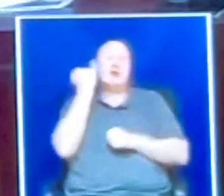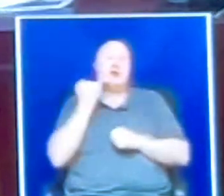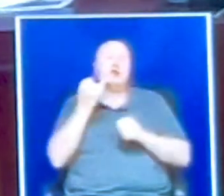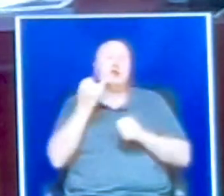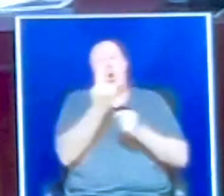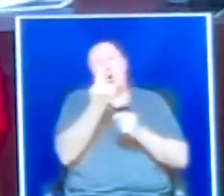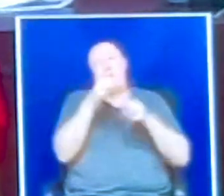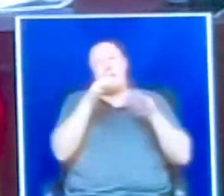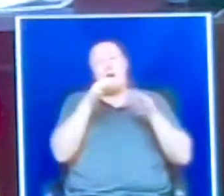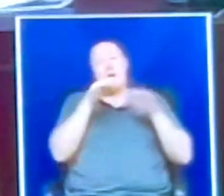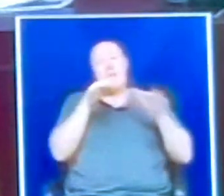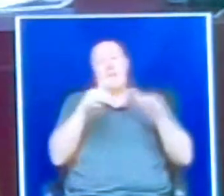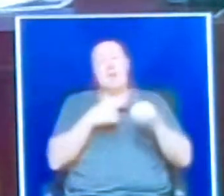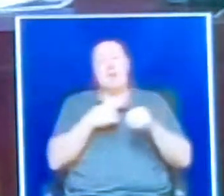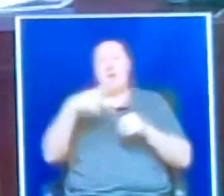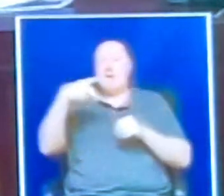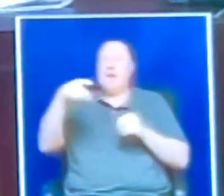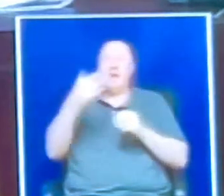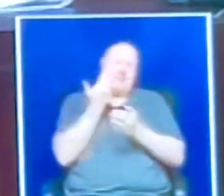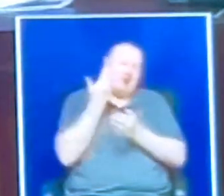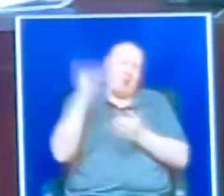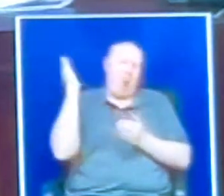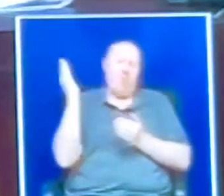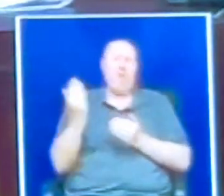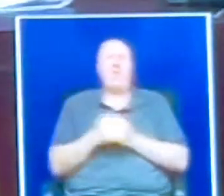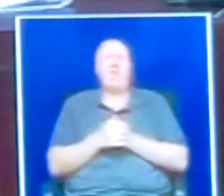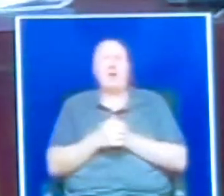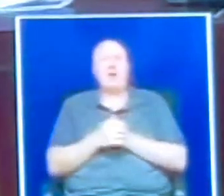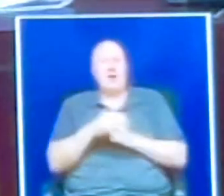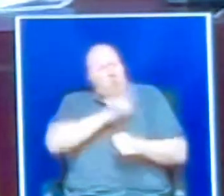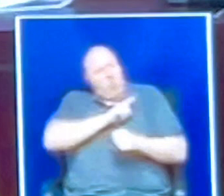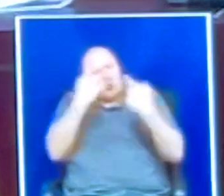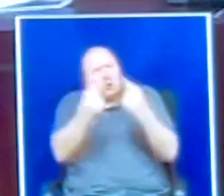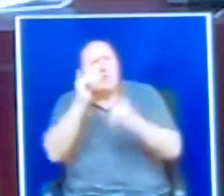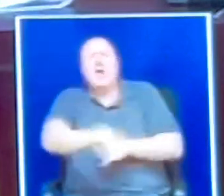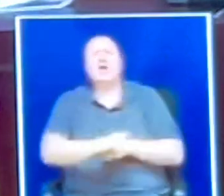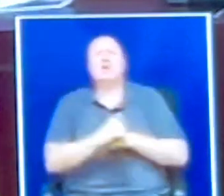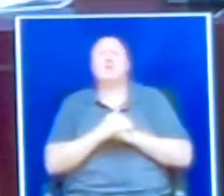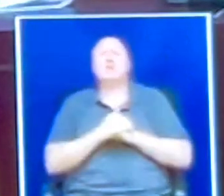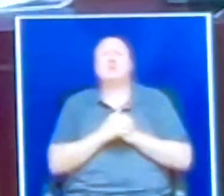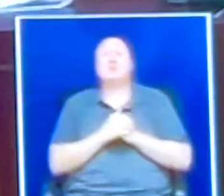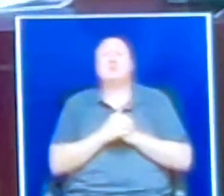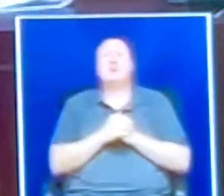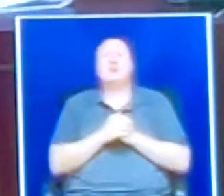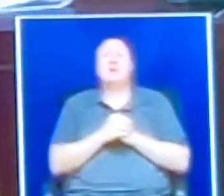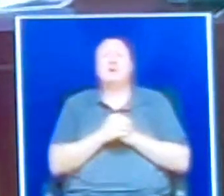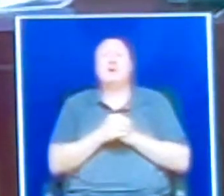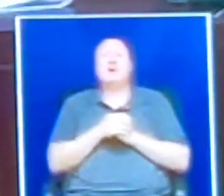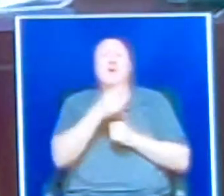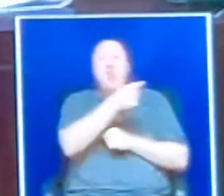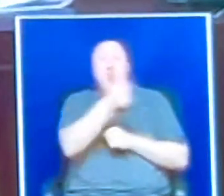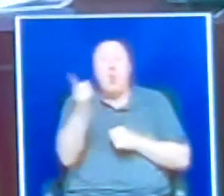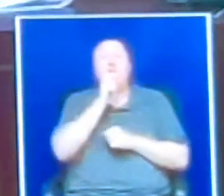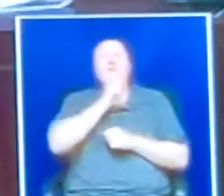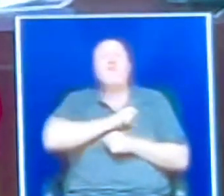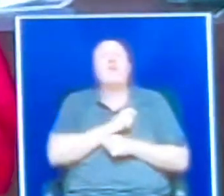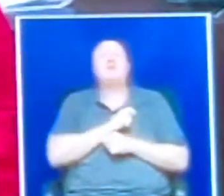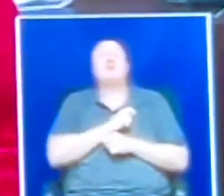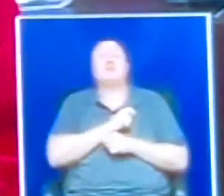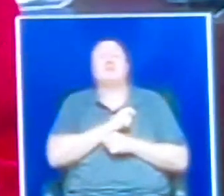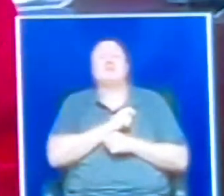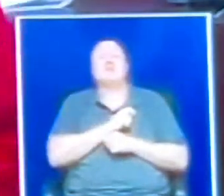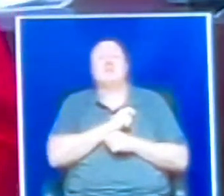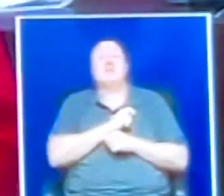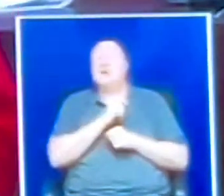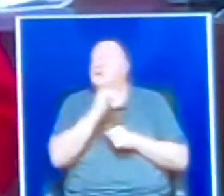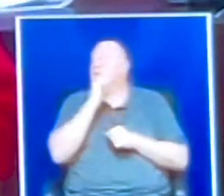people at the expense of Palestinians. Why would you do that? Those are the facts. This